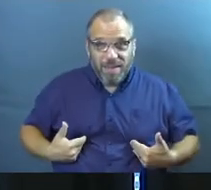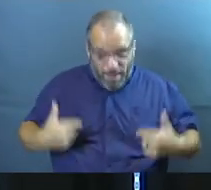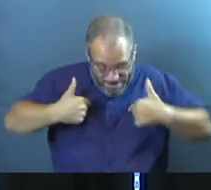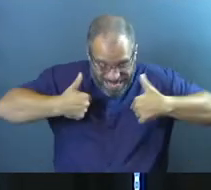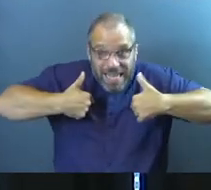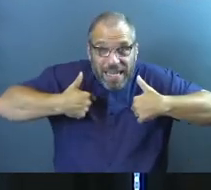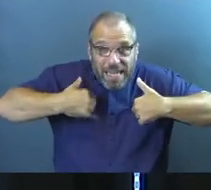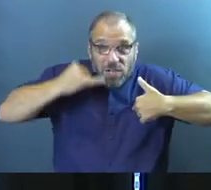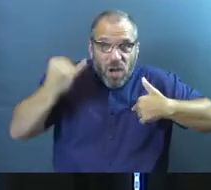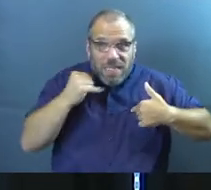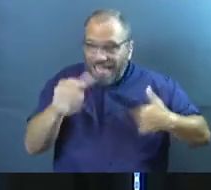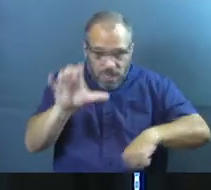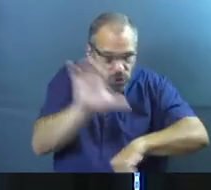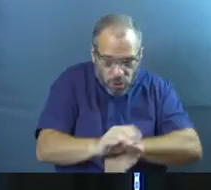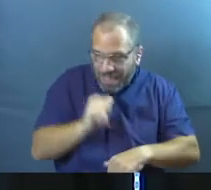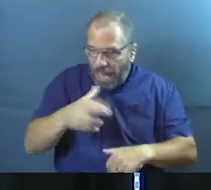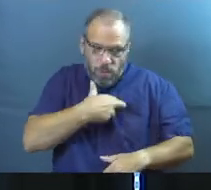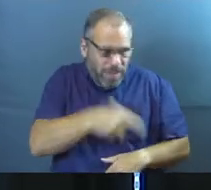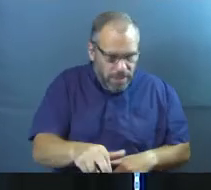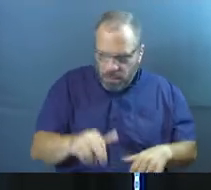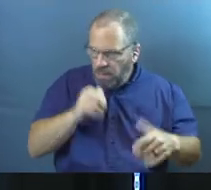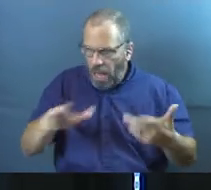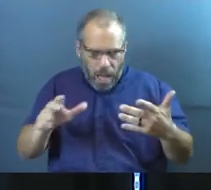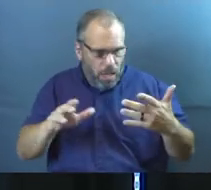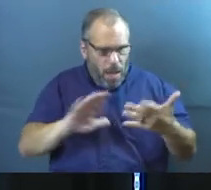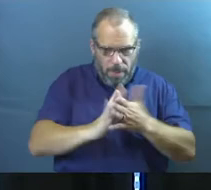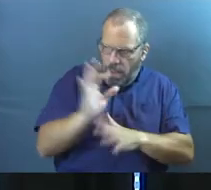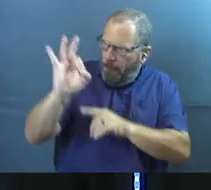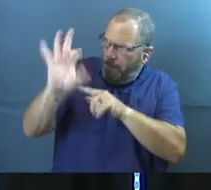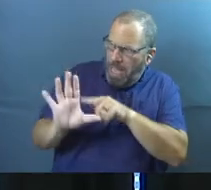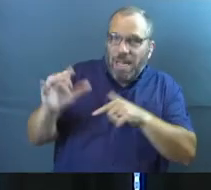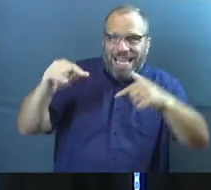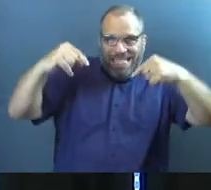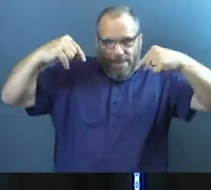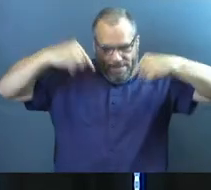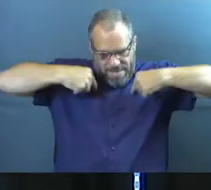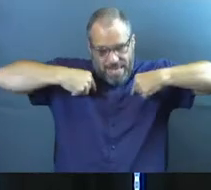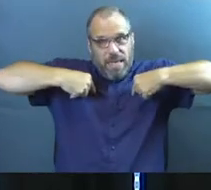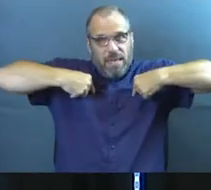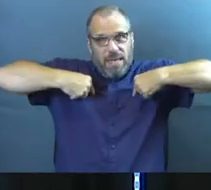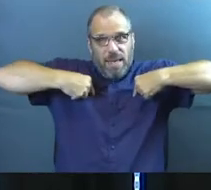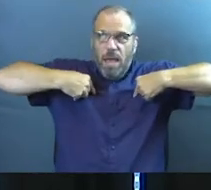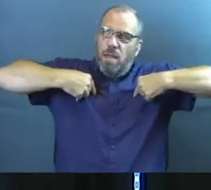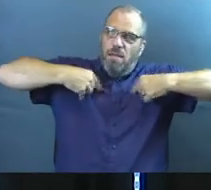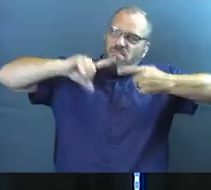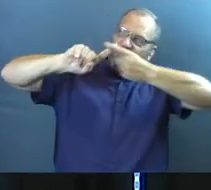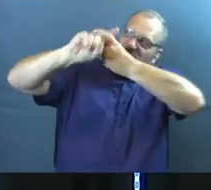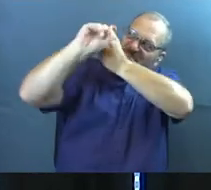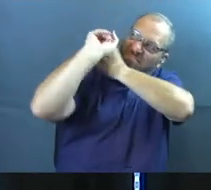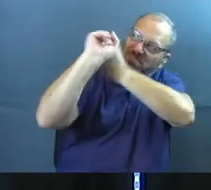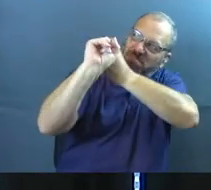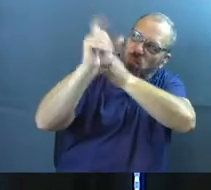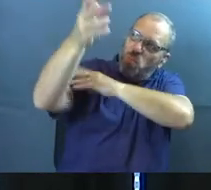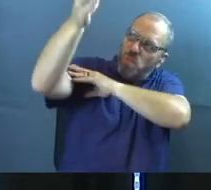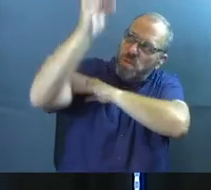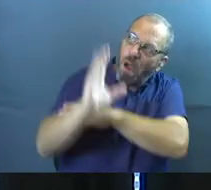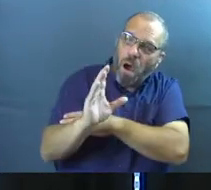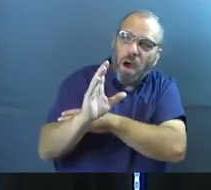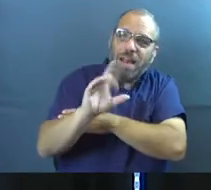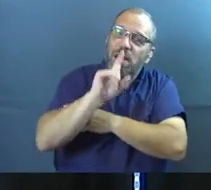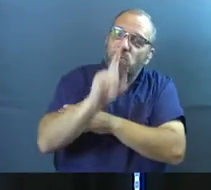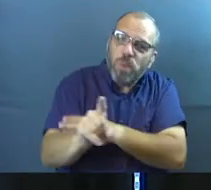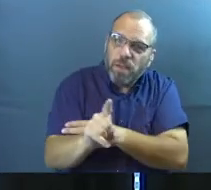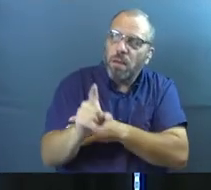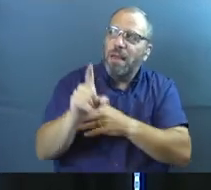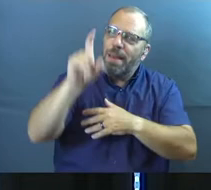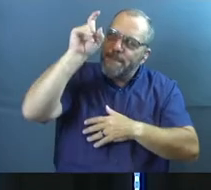of me. It is not church. It is not religion. It is not being a pastor. It is this. It is the friendship I have with the Most High God. And it's